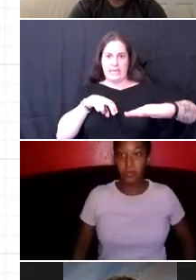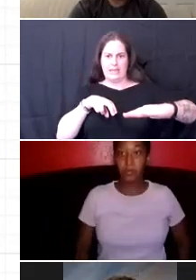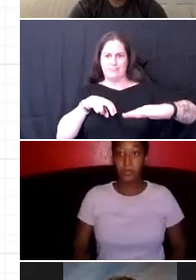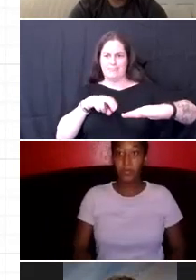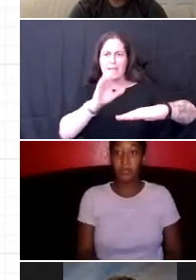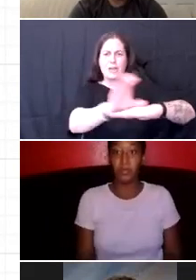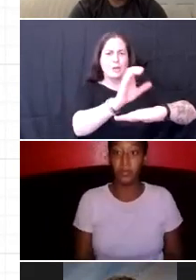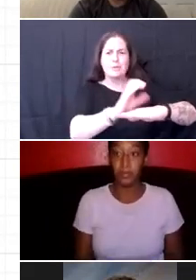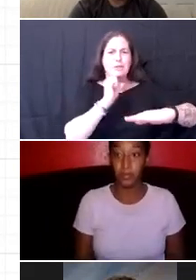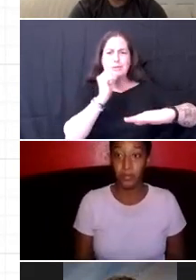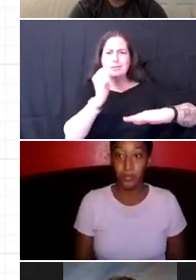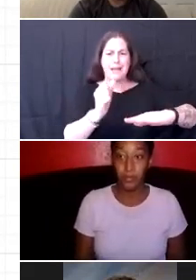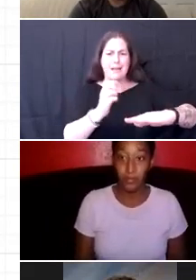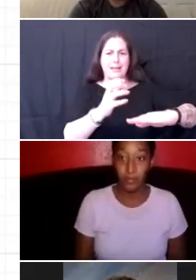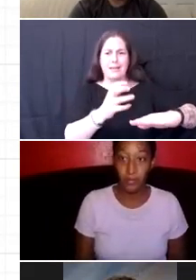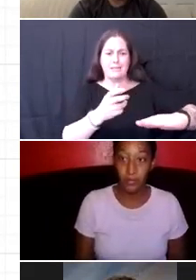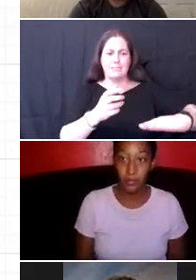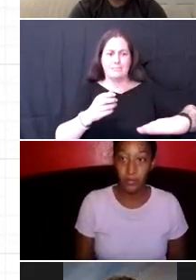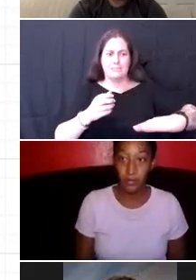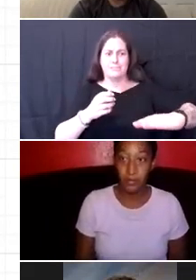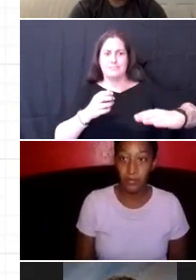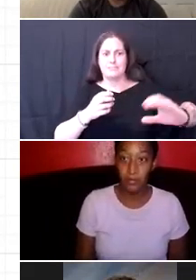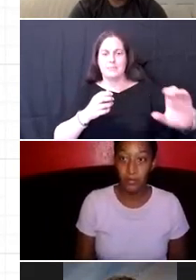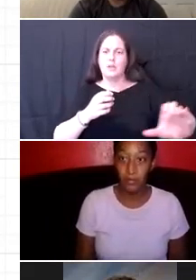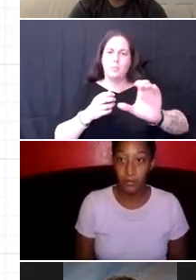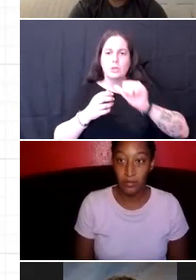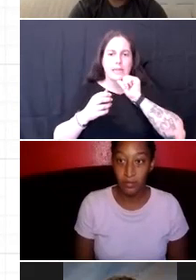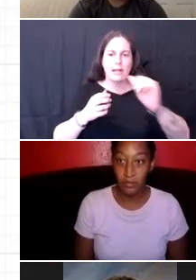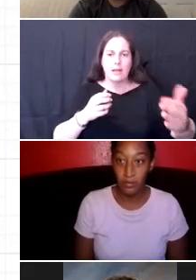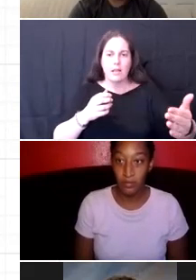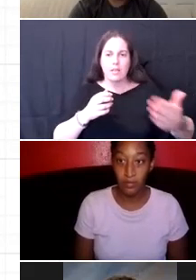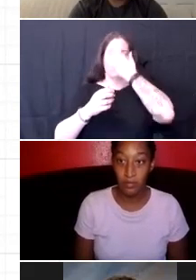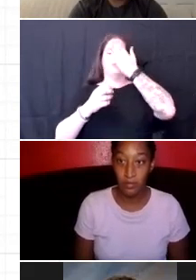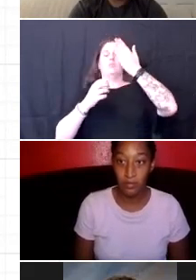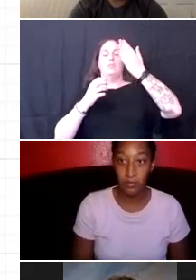you in the face because the force of attraction is not big enough to do that.